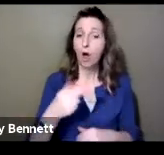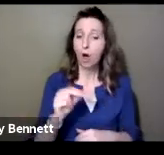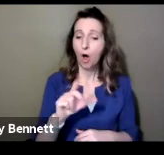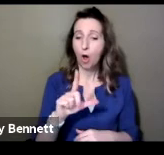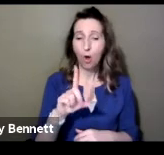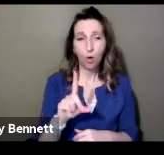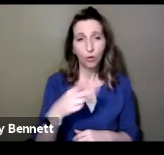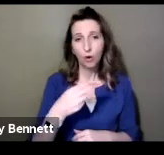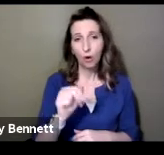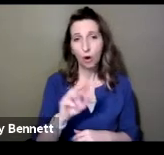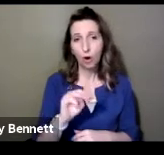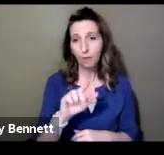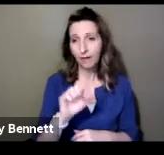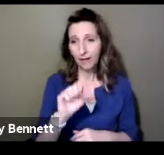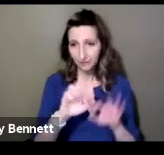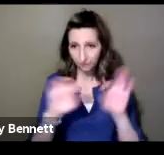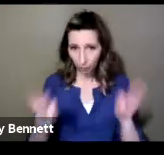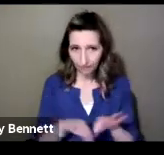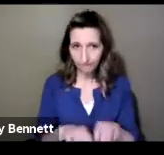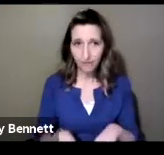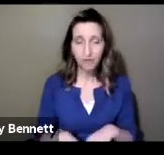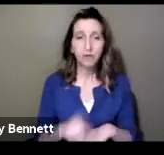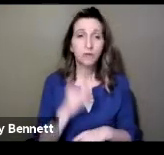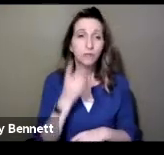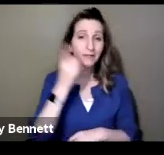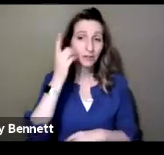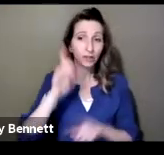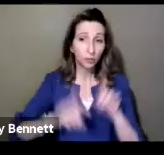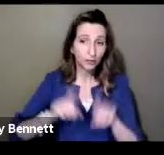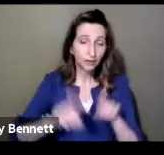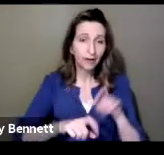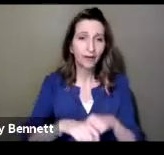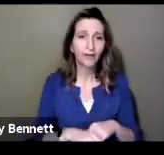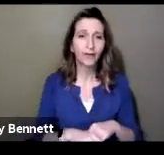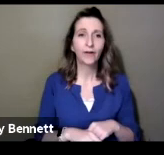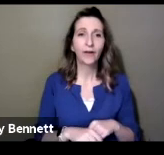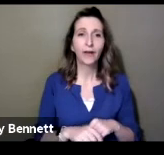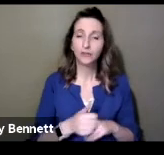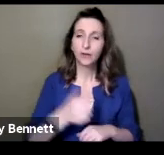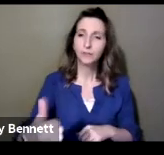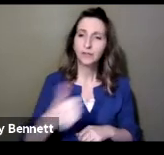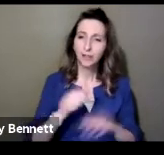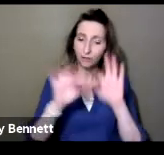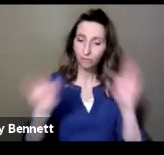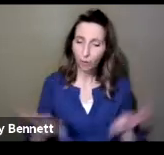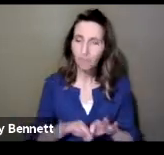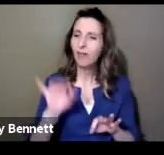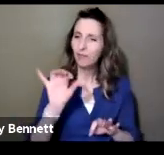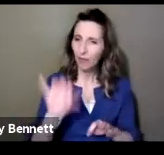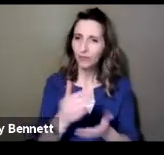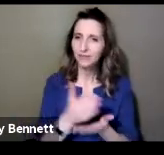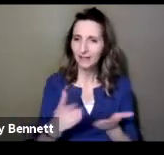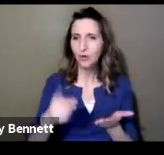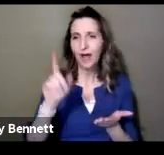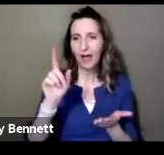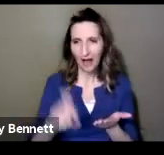residency questionnaire, and transportation form. All those will be turned in order for us to give you a start date. We want to